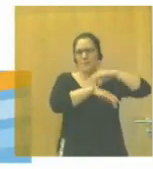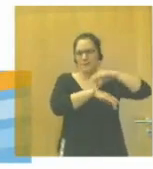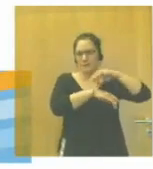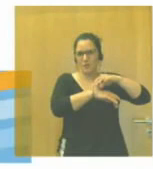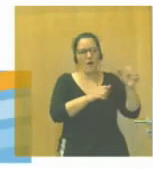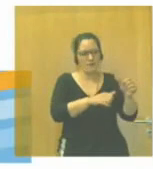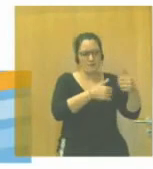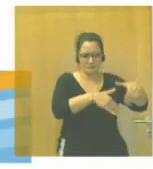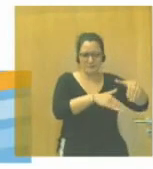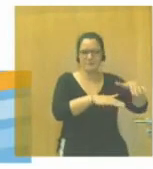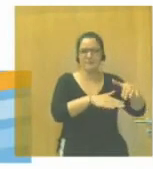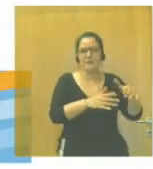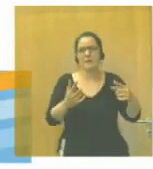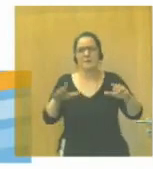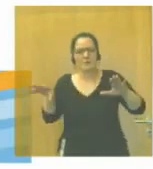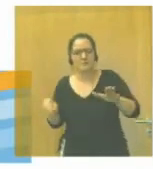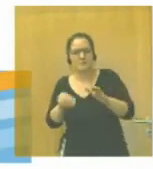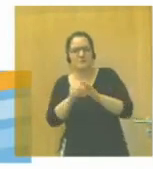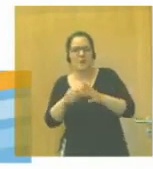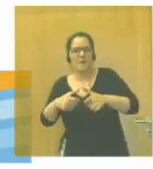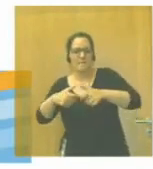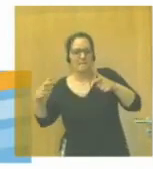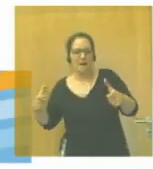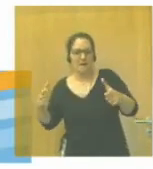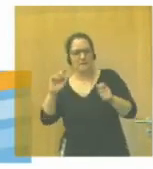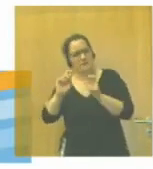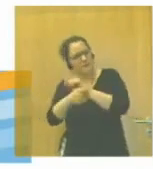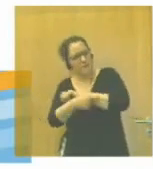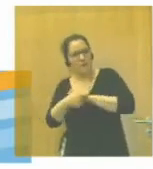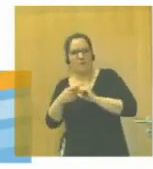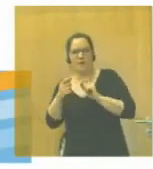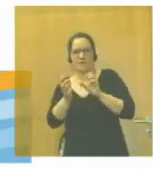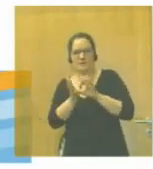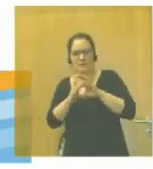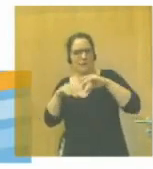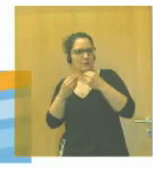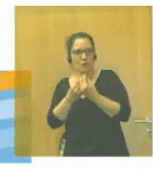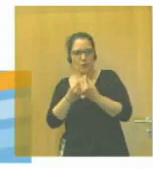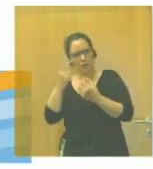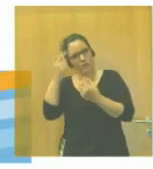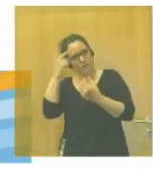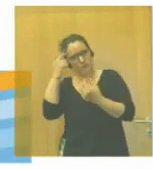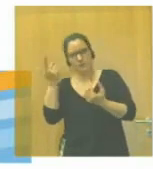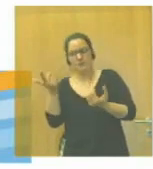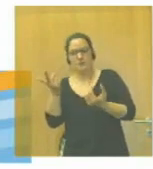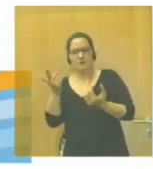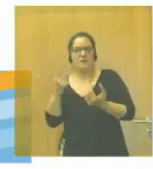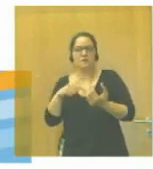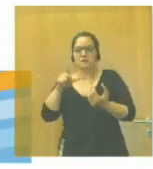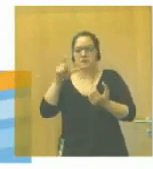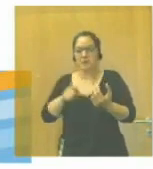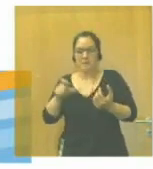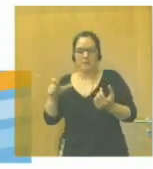really about the system transformation so that if that clinician is out or that clinician forgot to do something in the electronic medical